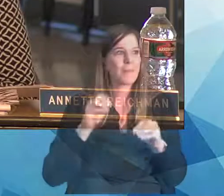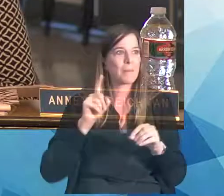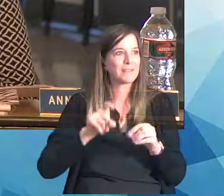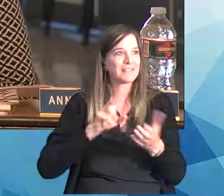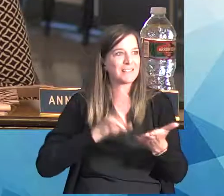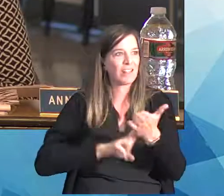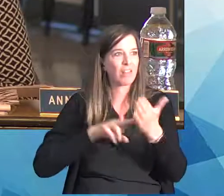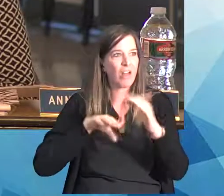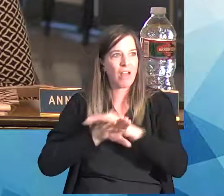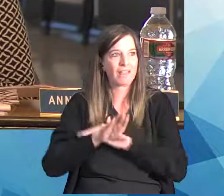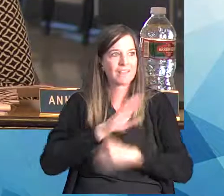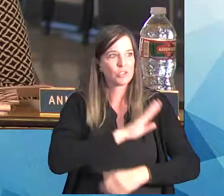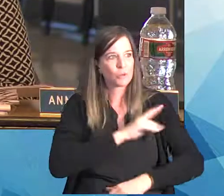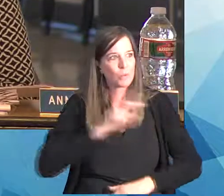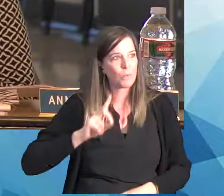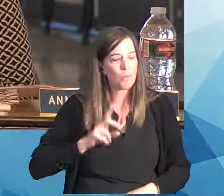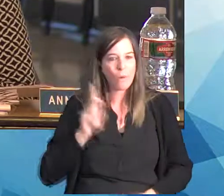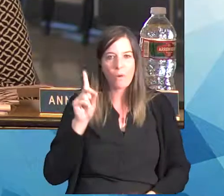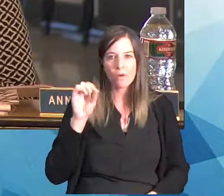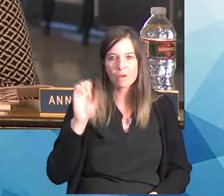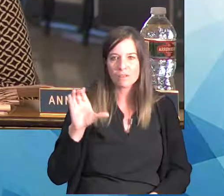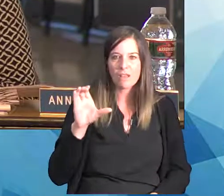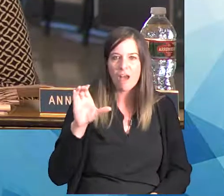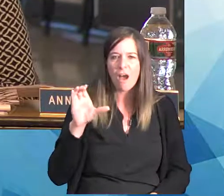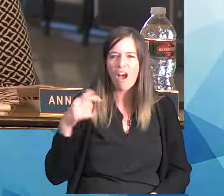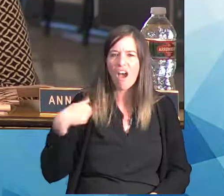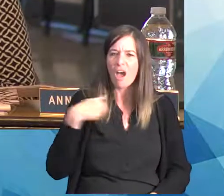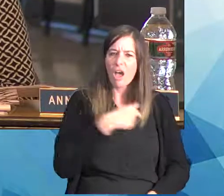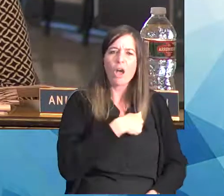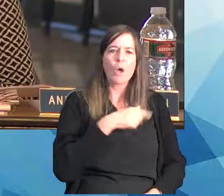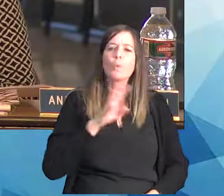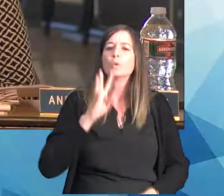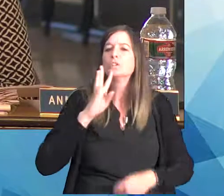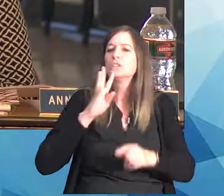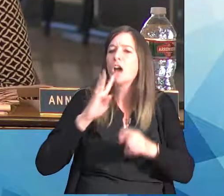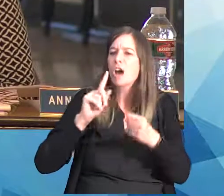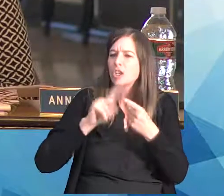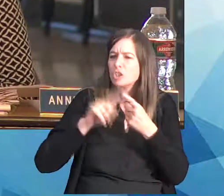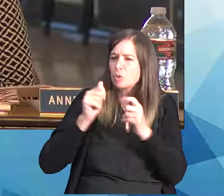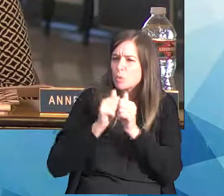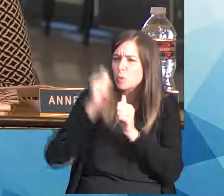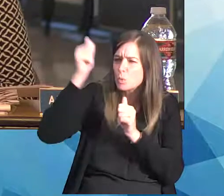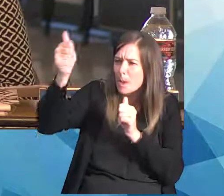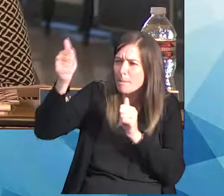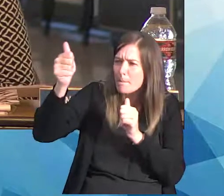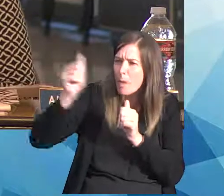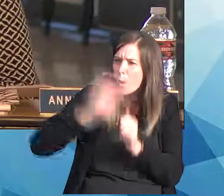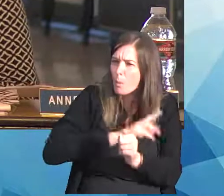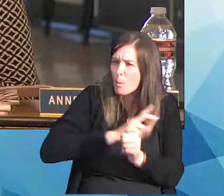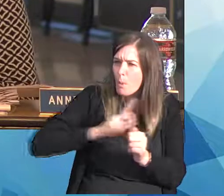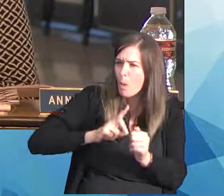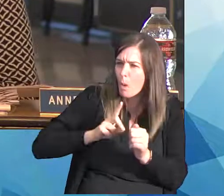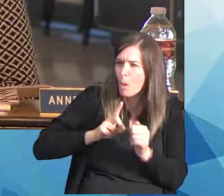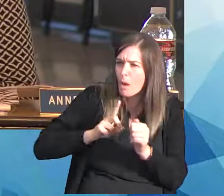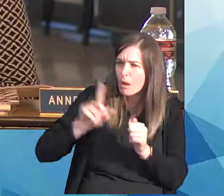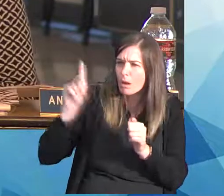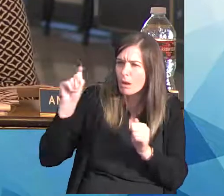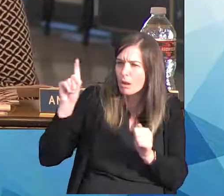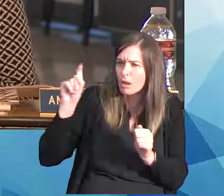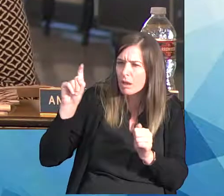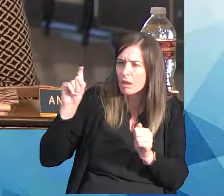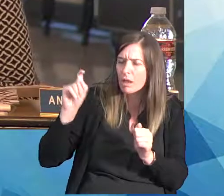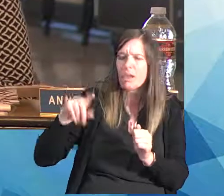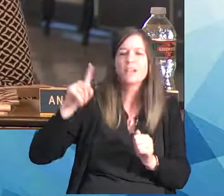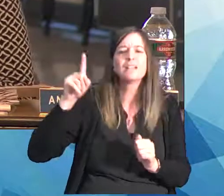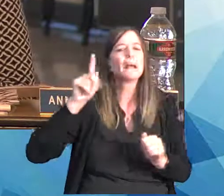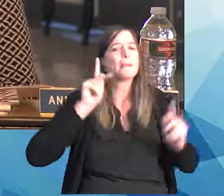Okay. So that we're speaking about the remote board members? Yes. Well, no, people who are at the